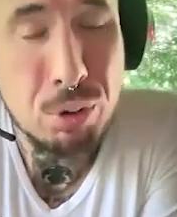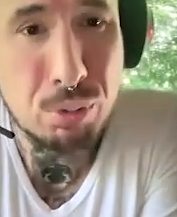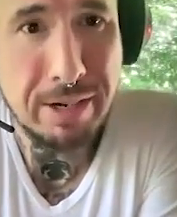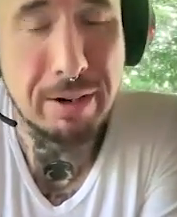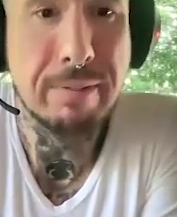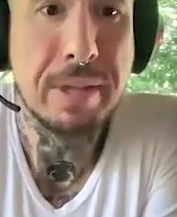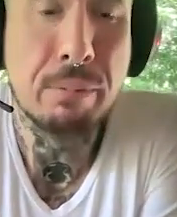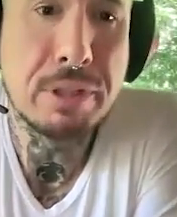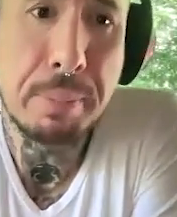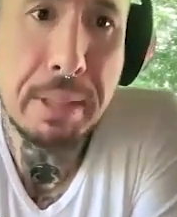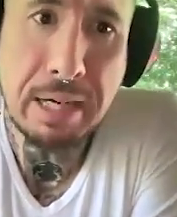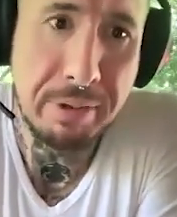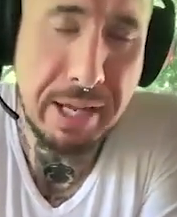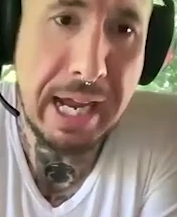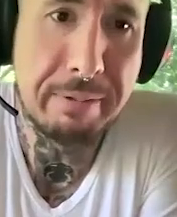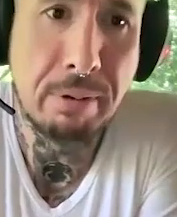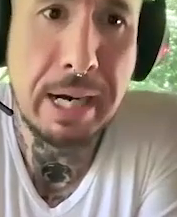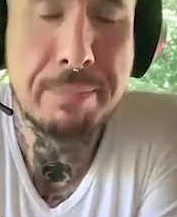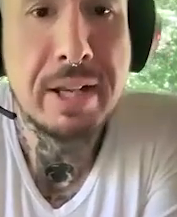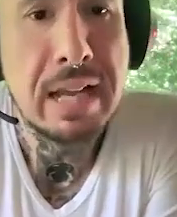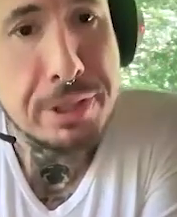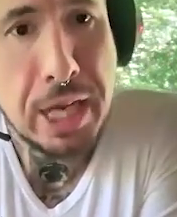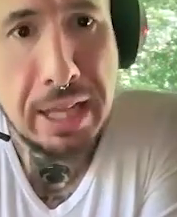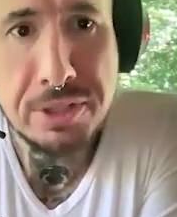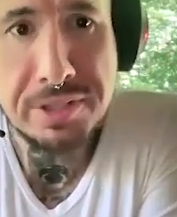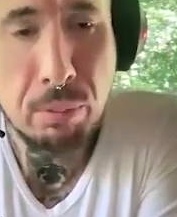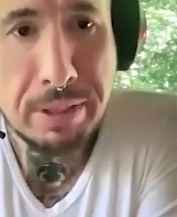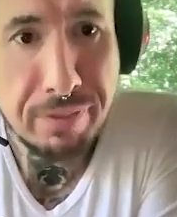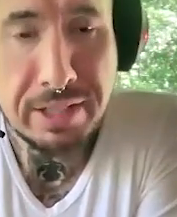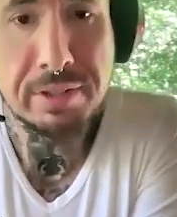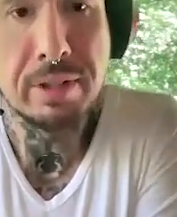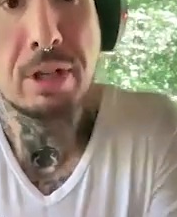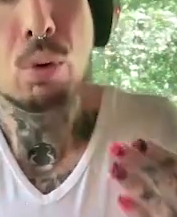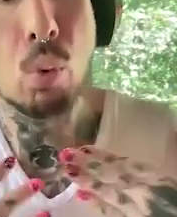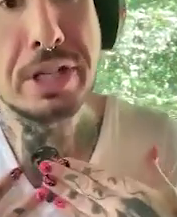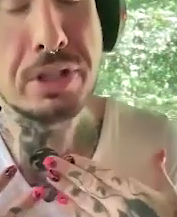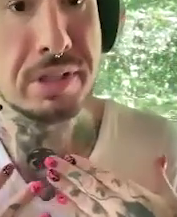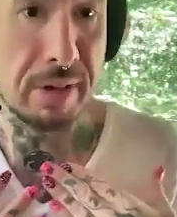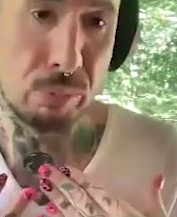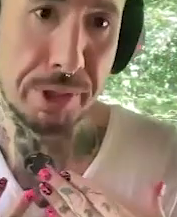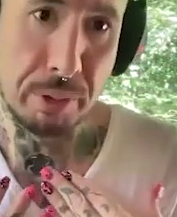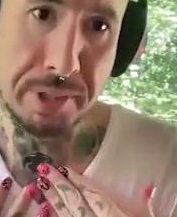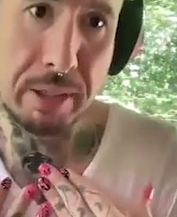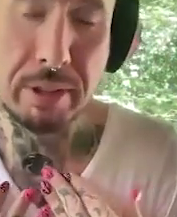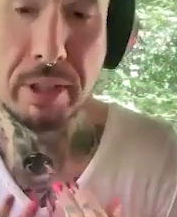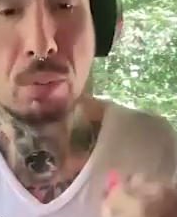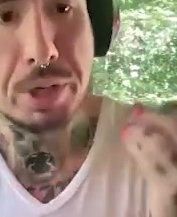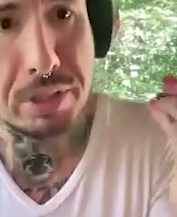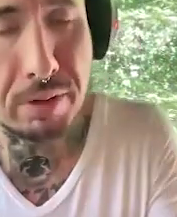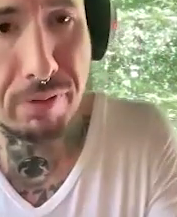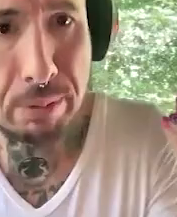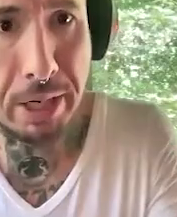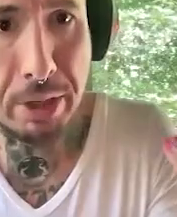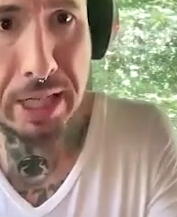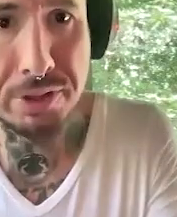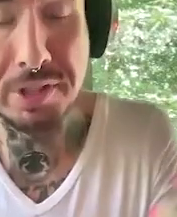We know who we are, and we should be proud of that, right? And the challenges that we face, we should define what those are. We